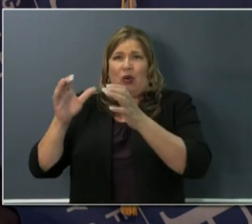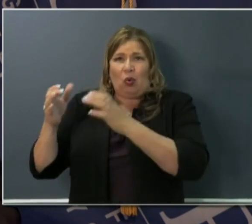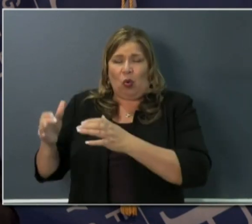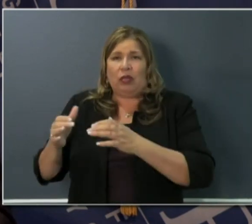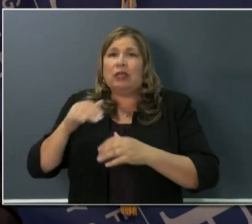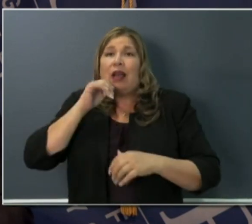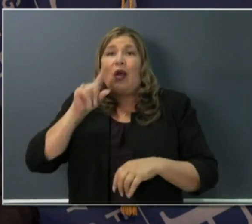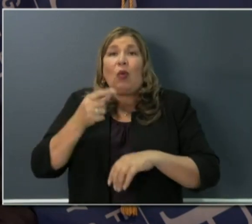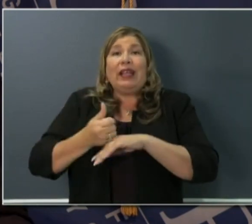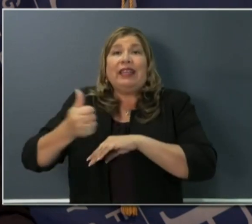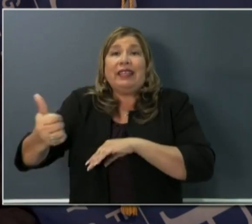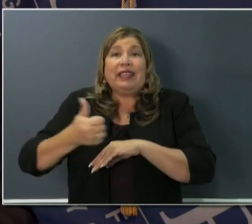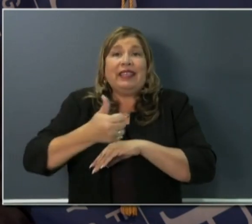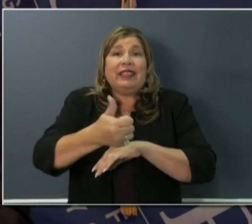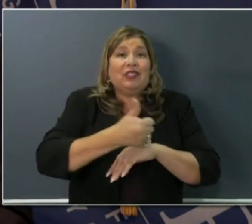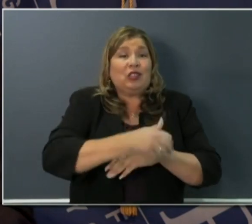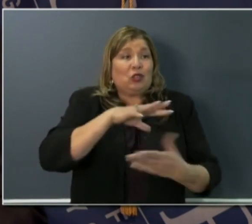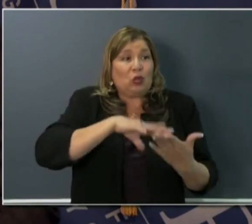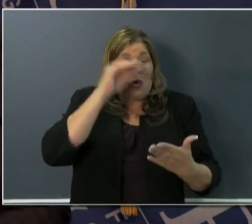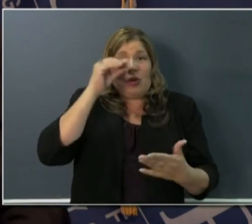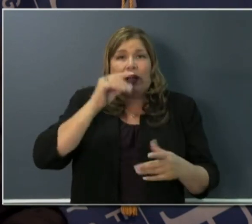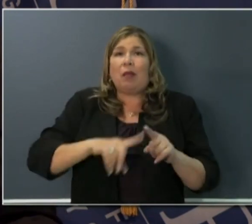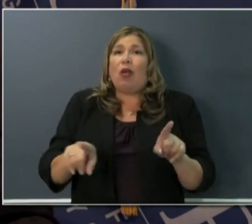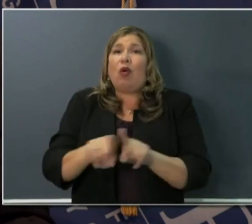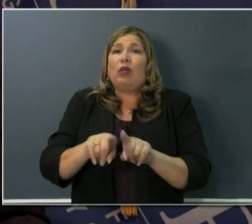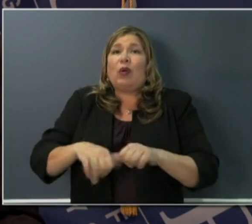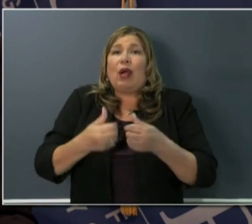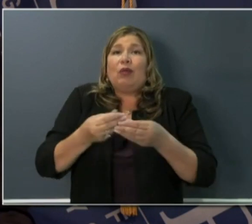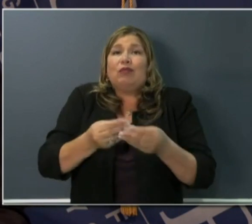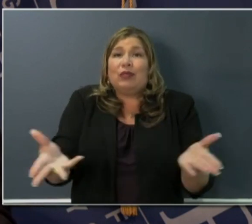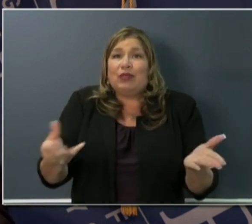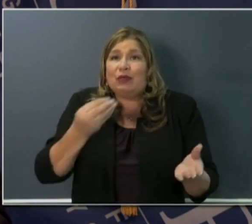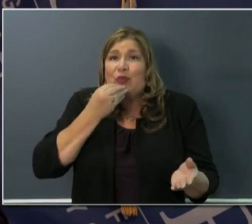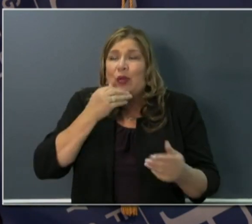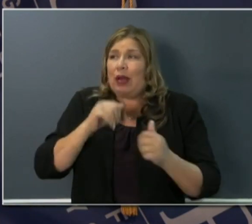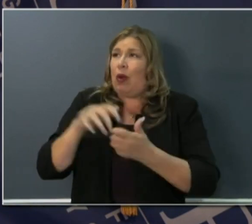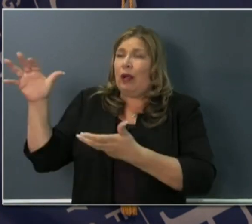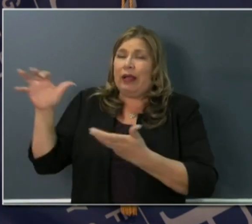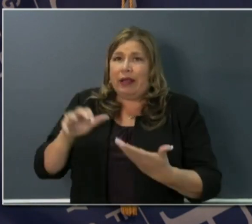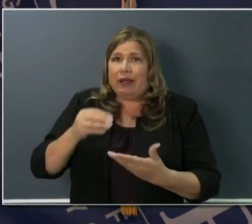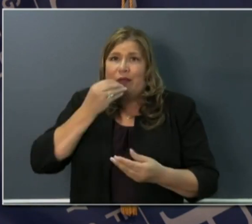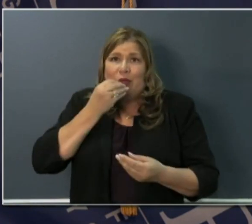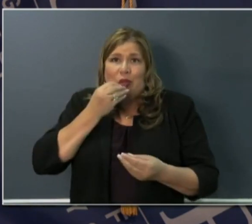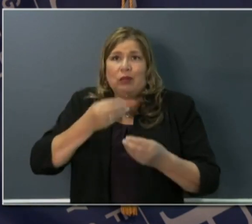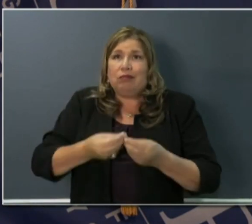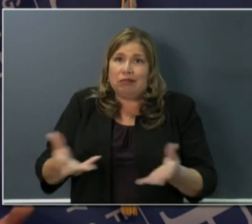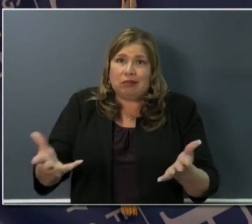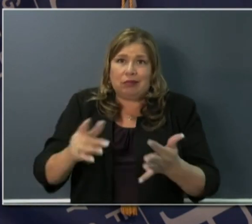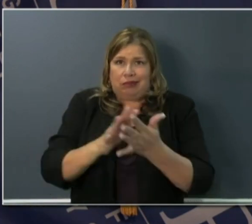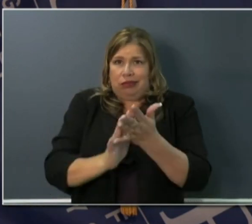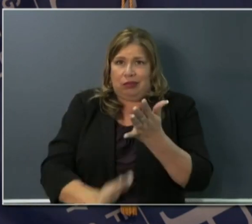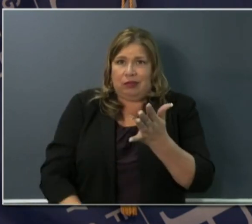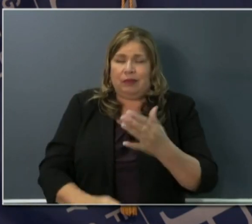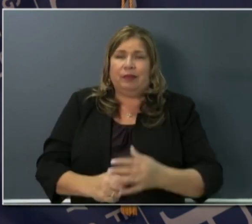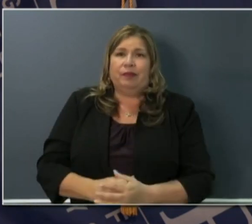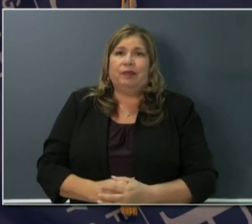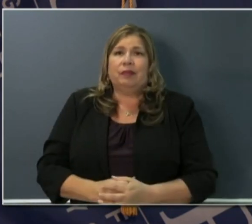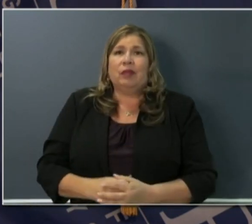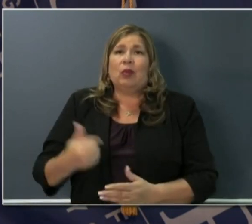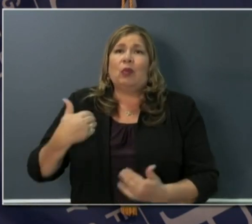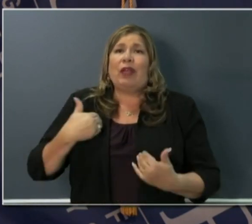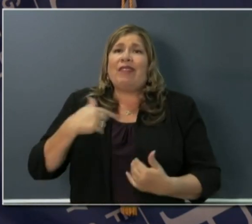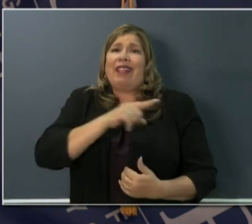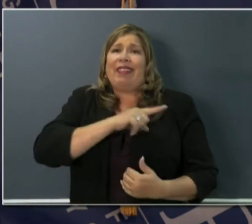learning to the issues of food distribution and procurement and the like. We got the legislature, incredible leadership of Tony